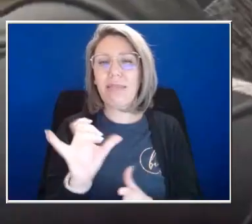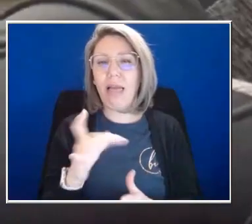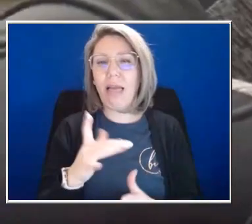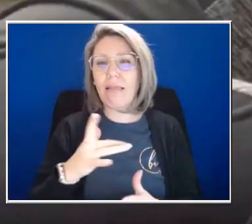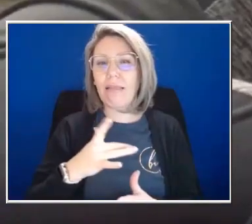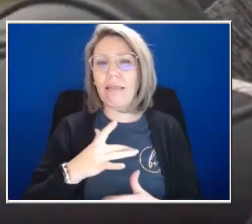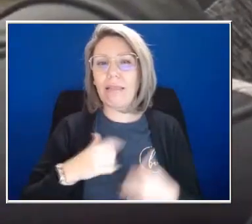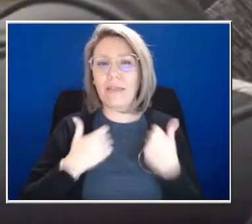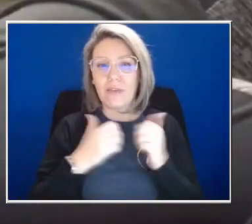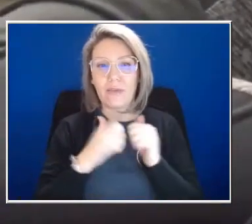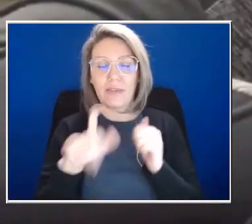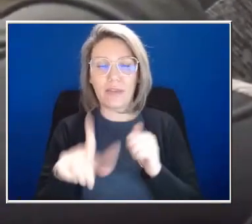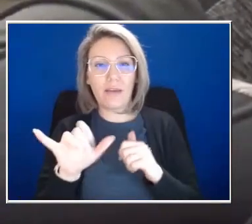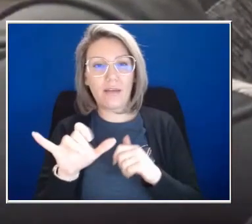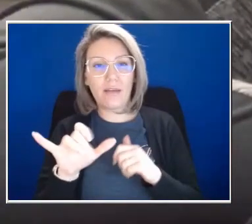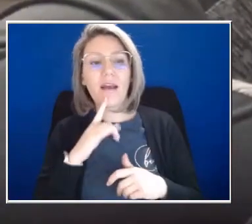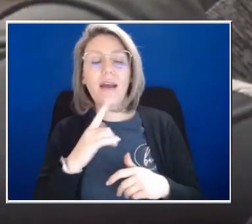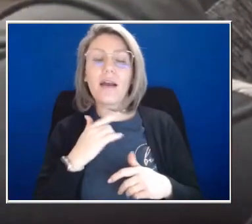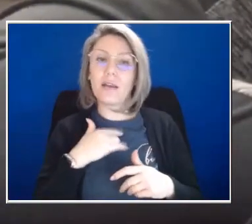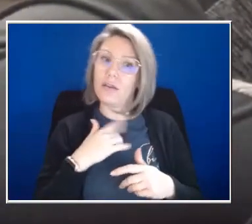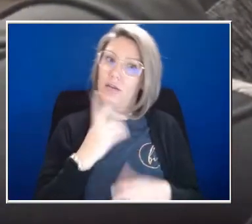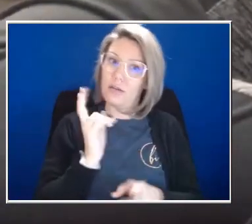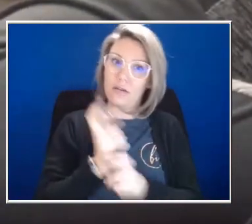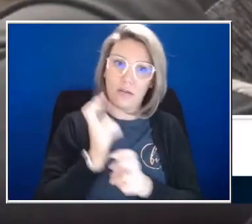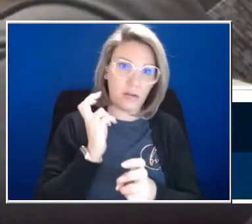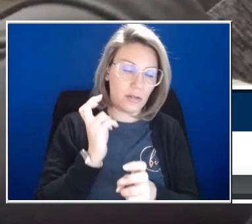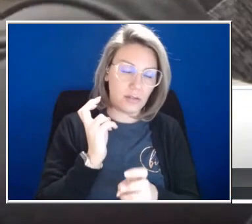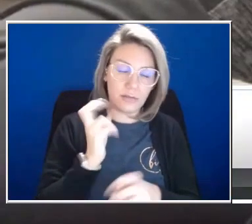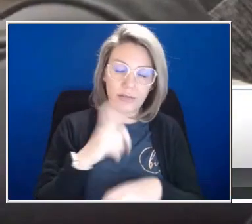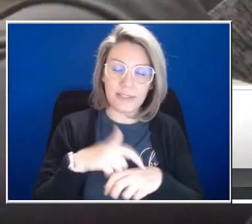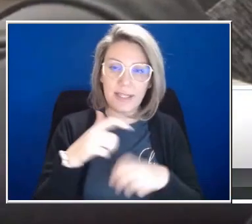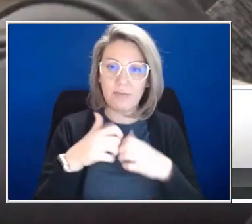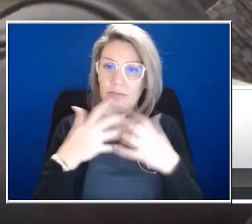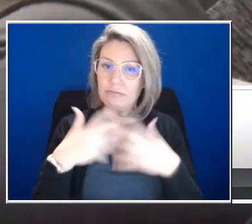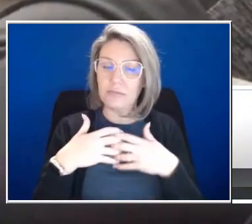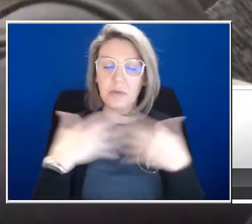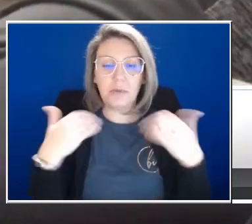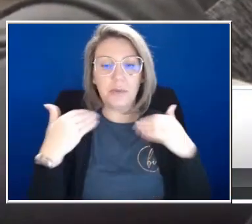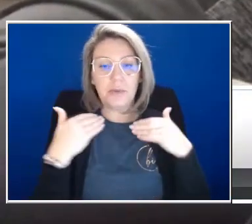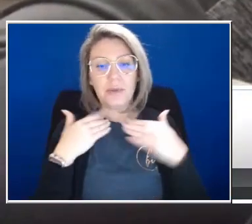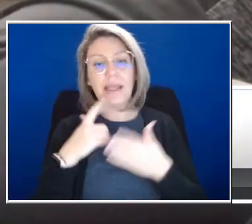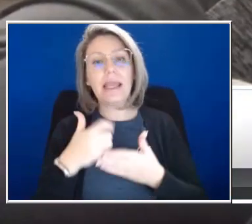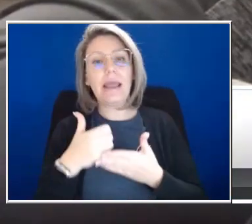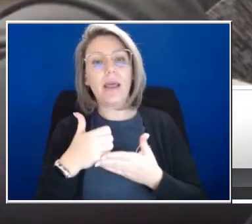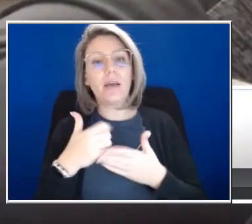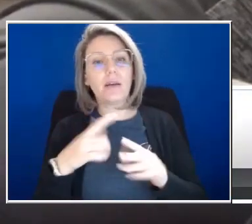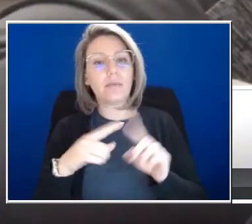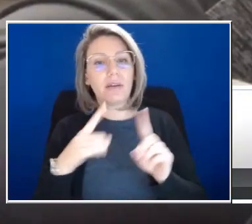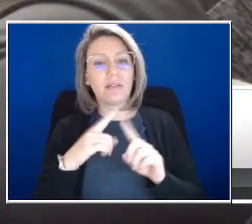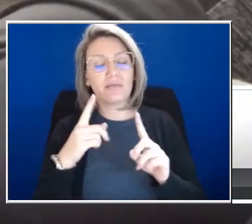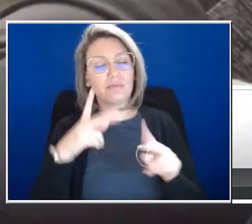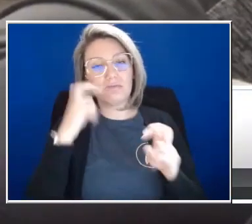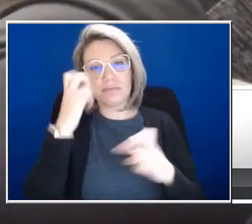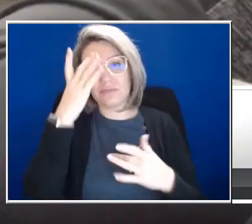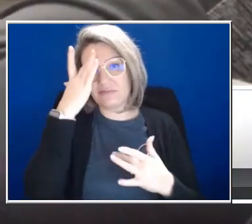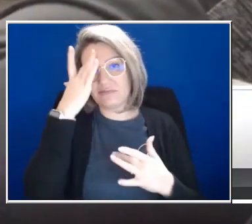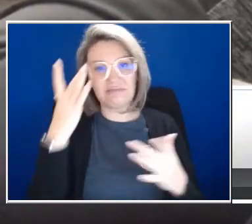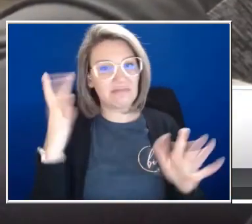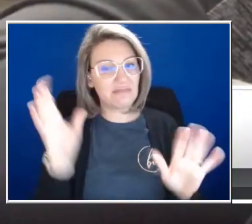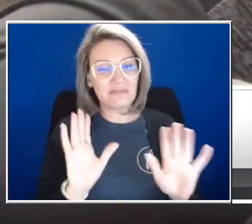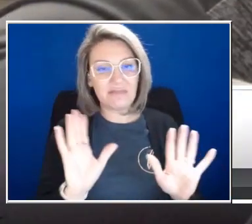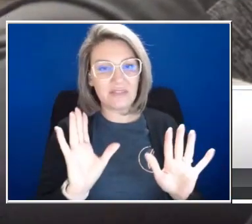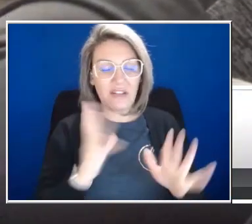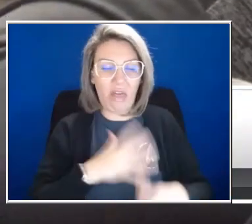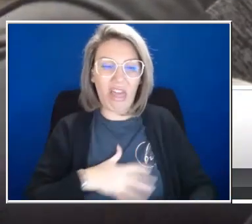I had a really hard time with the LVAD. I mean, granted, it helped, but I was extremely sick. I was